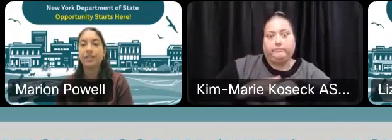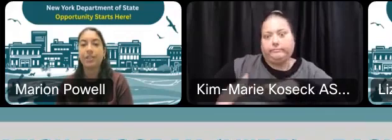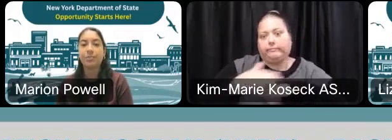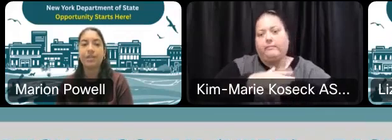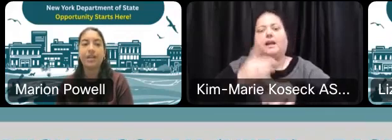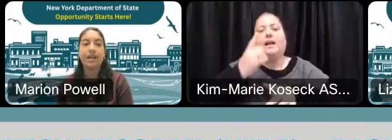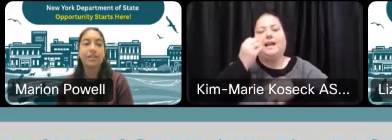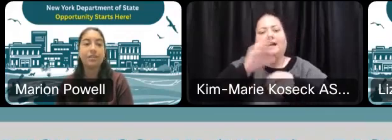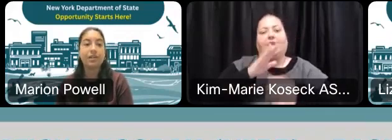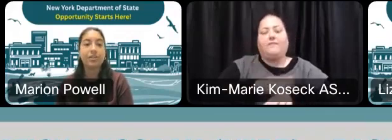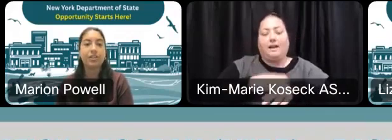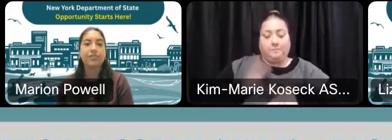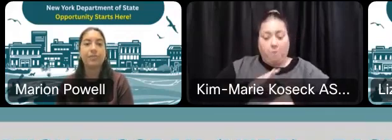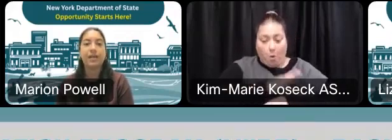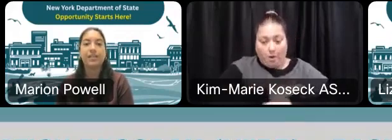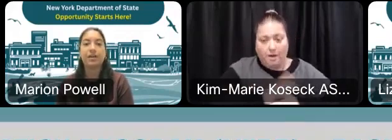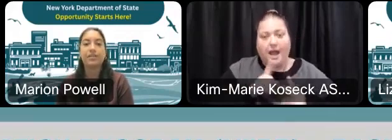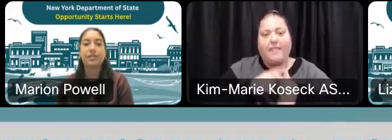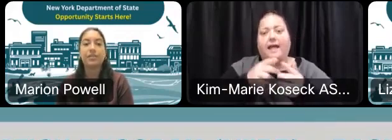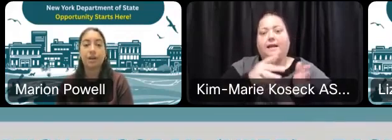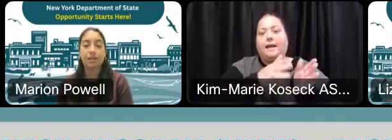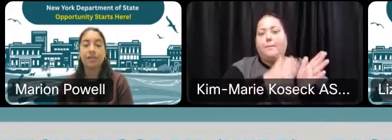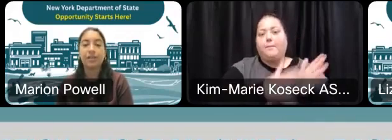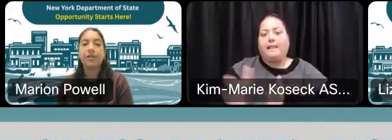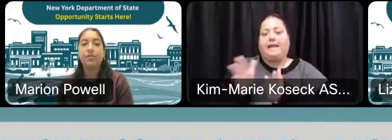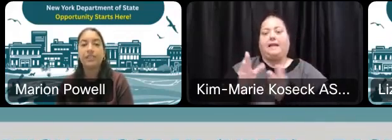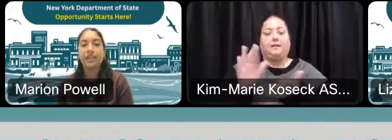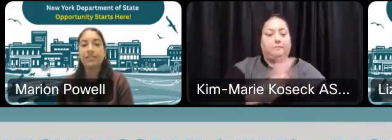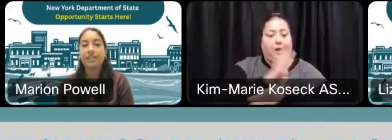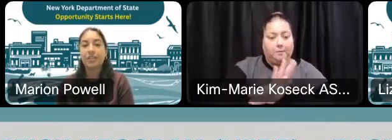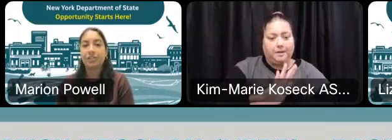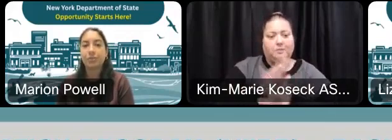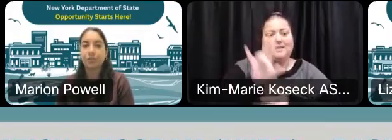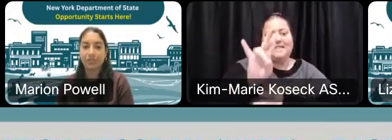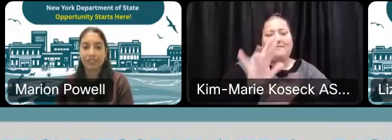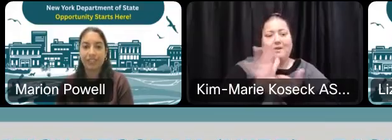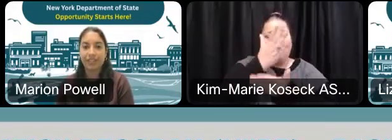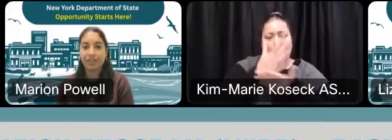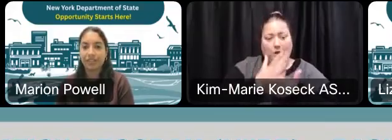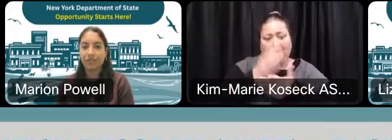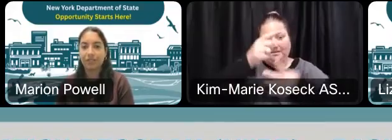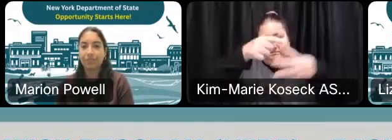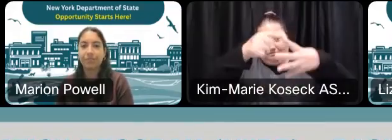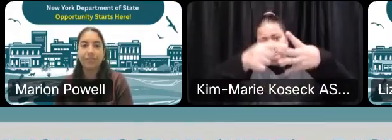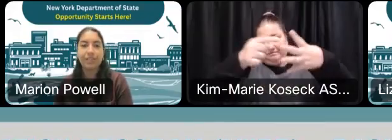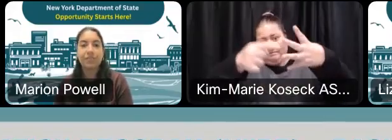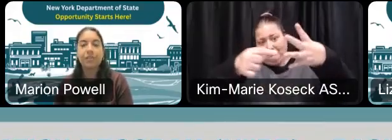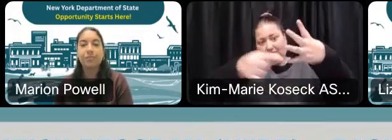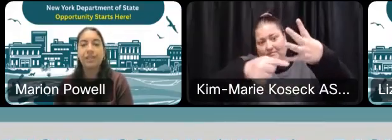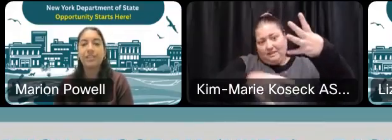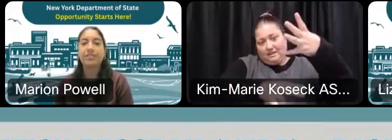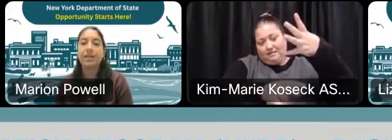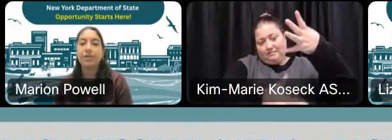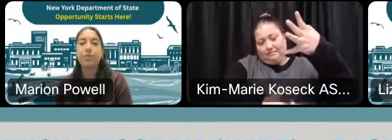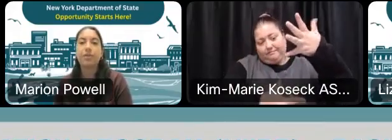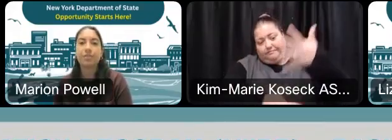public engagement, and the creation of a planning document with 7 sections, which are listed here on the screen. The first